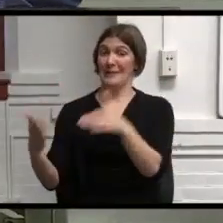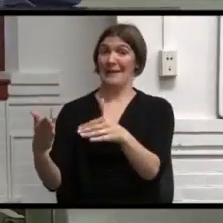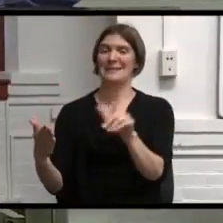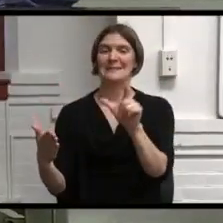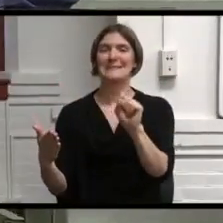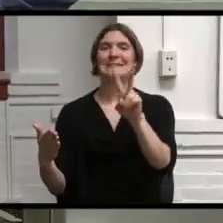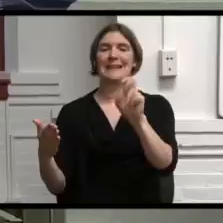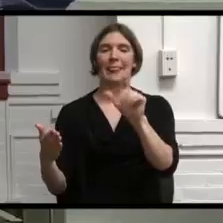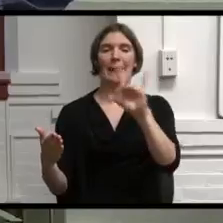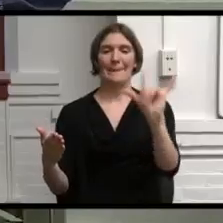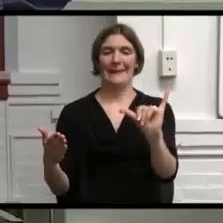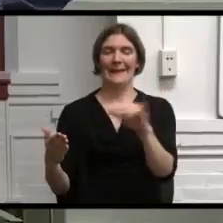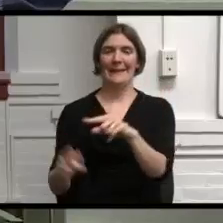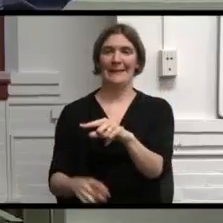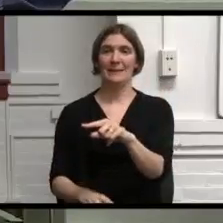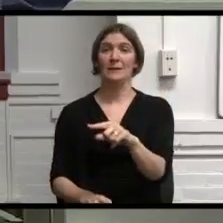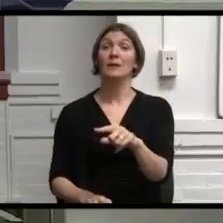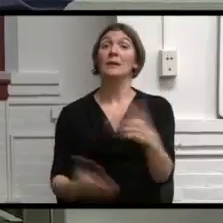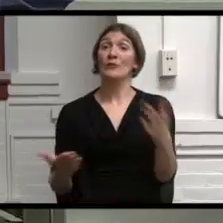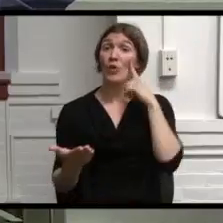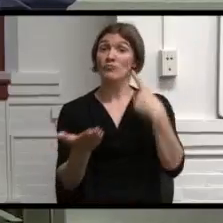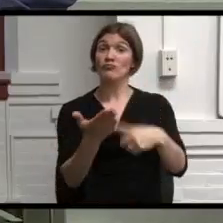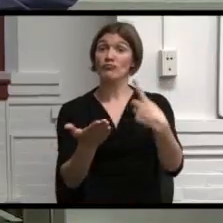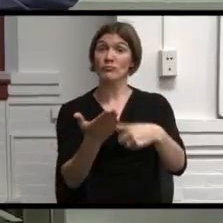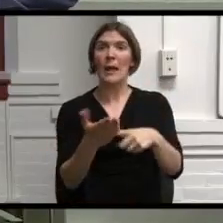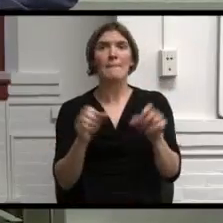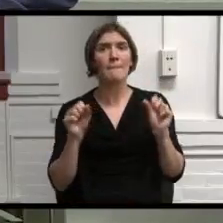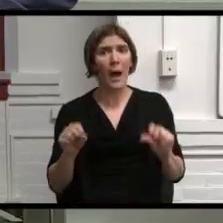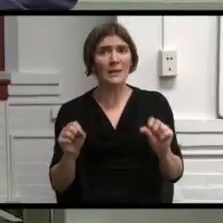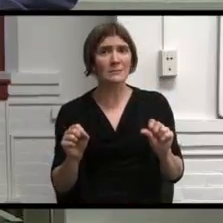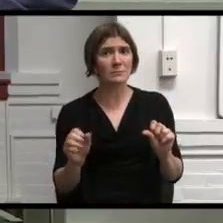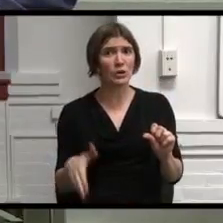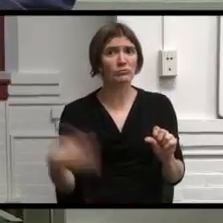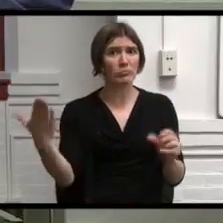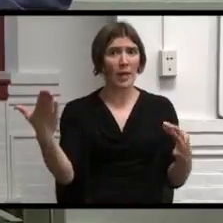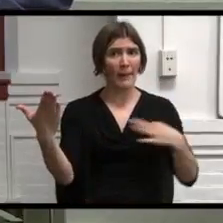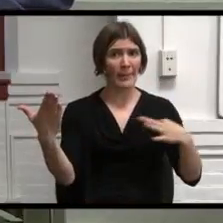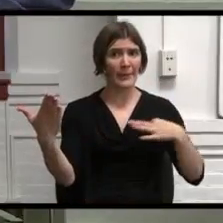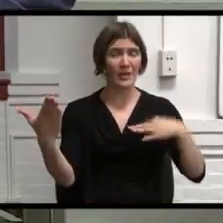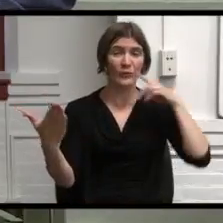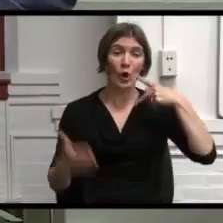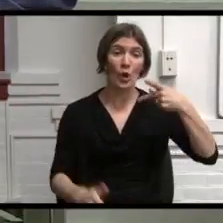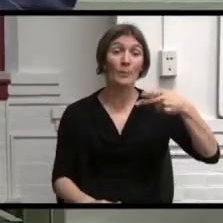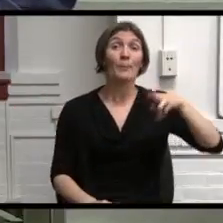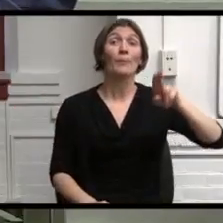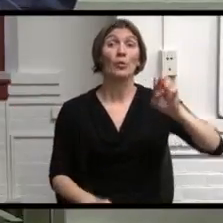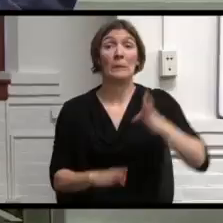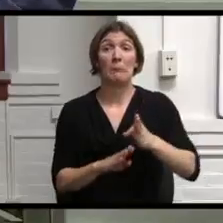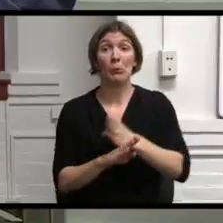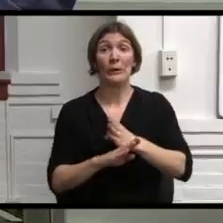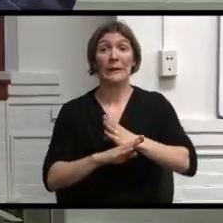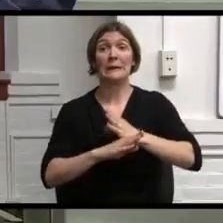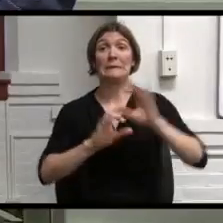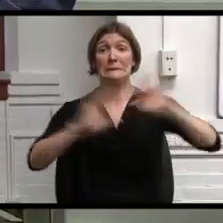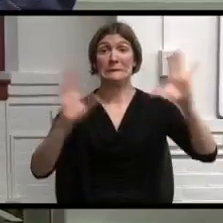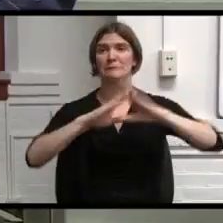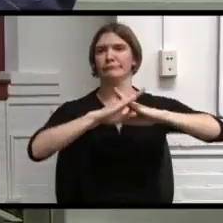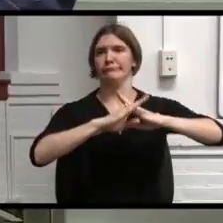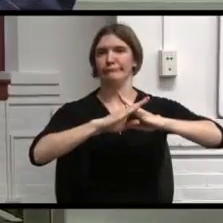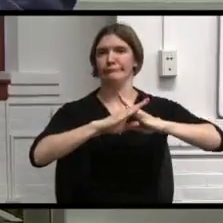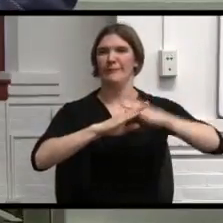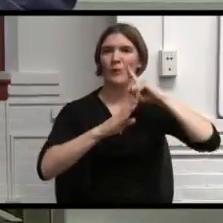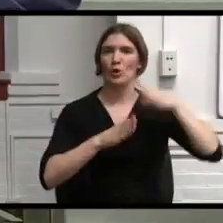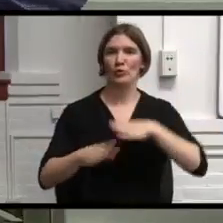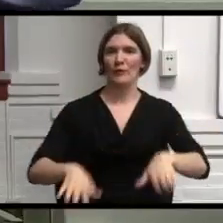here to discuss the possible submission of an application for pre-disaster mitigation funds administered by the state of